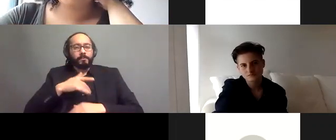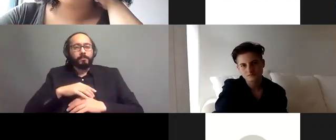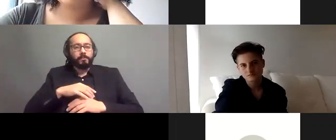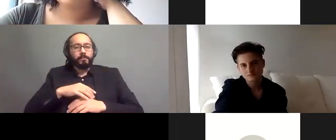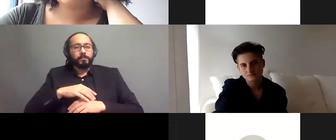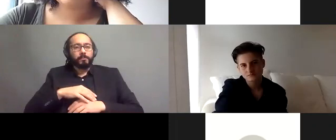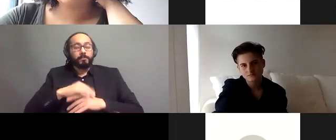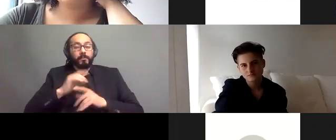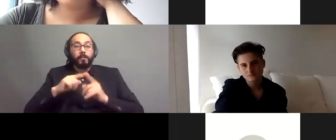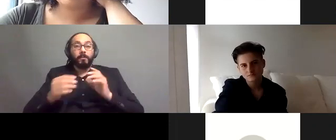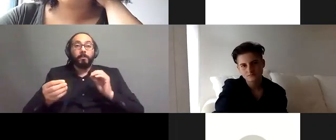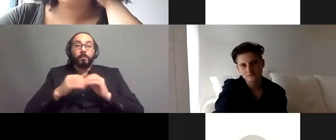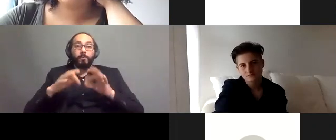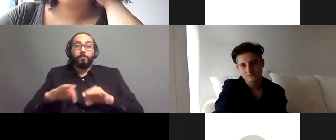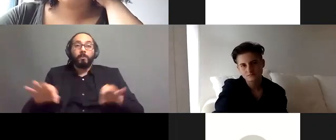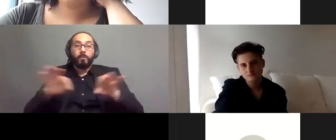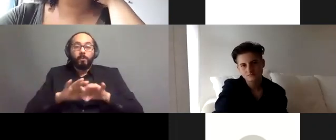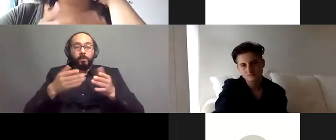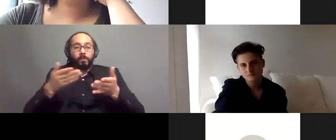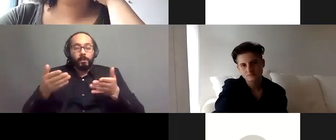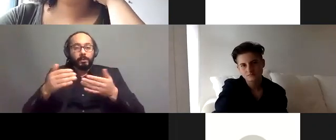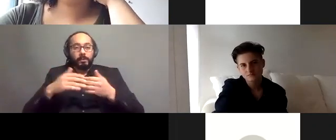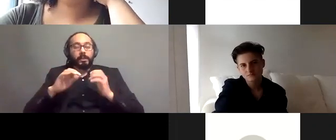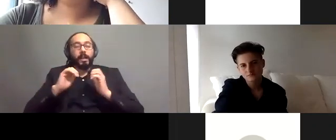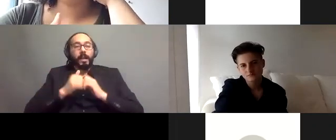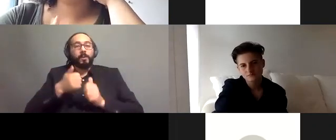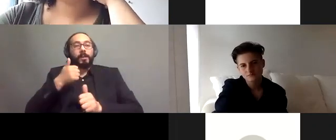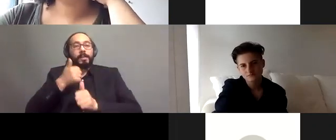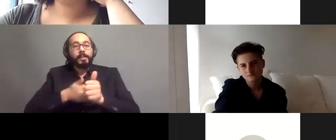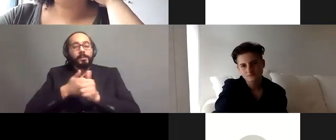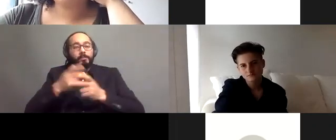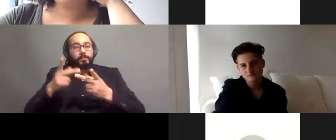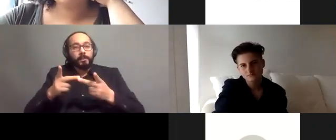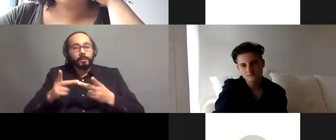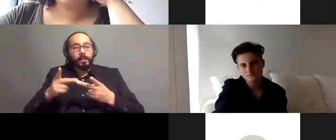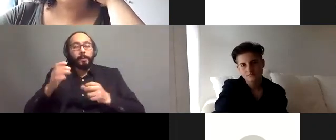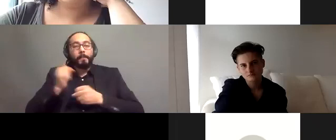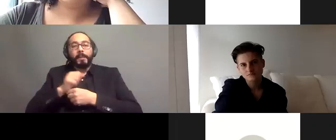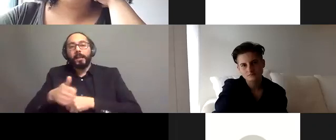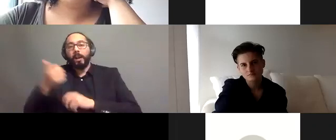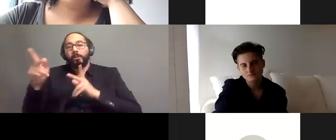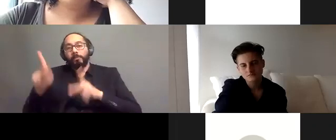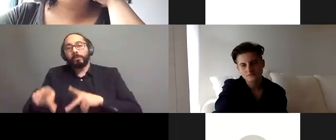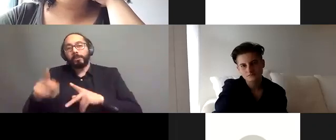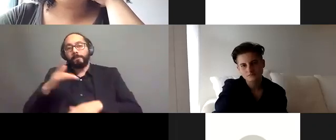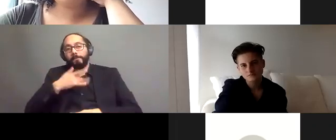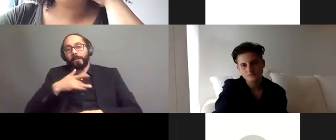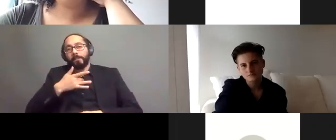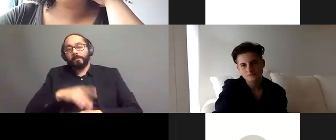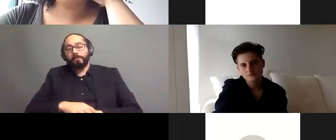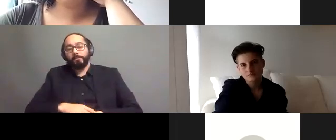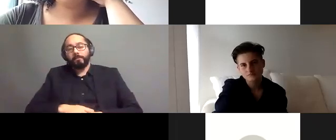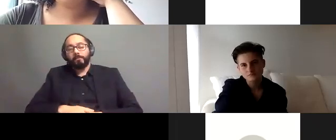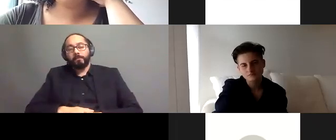more importantly, to think about how each space would make somebody else feel, to really